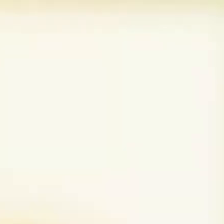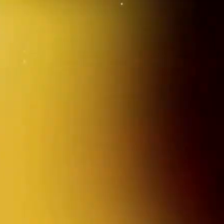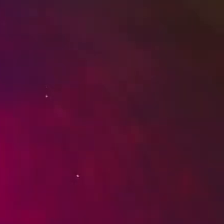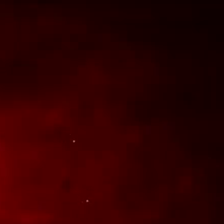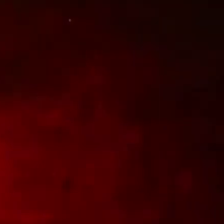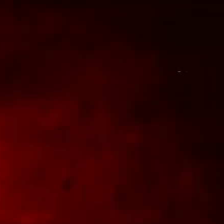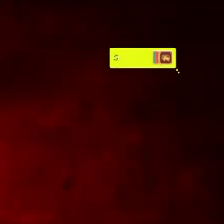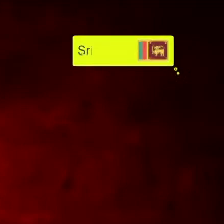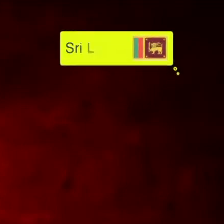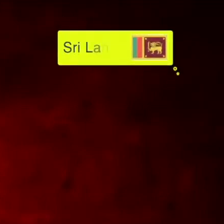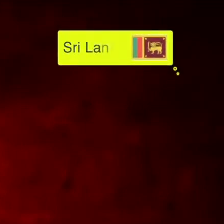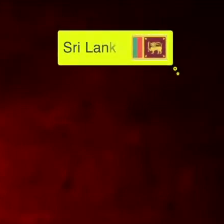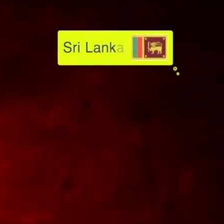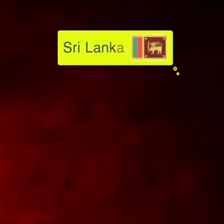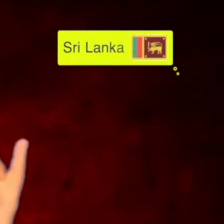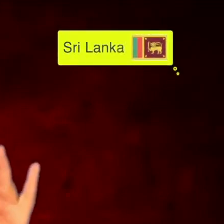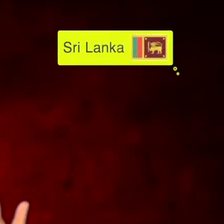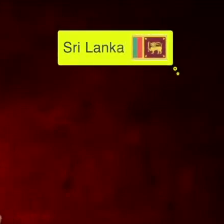society.